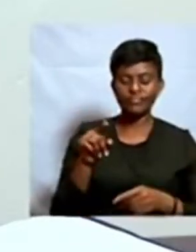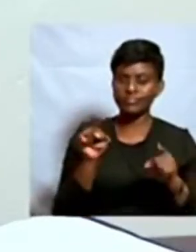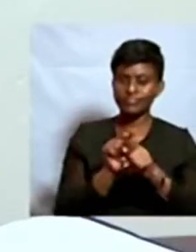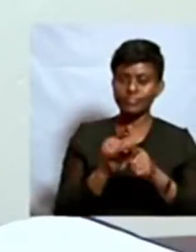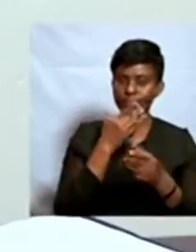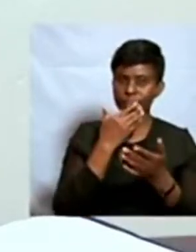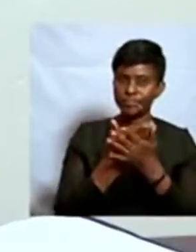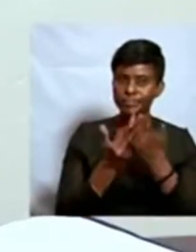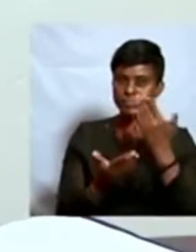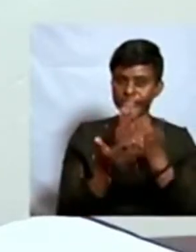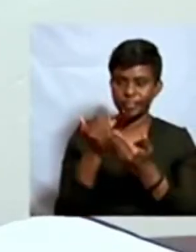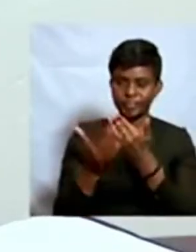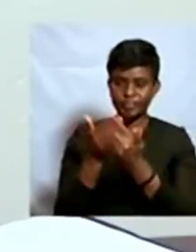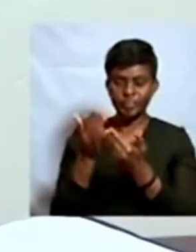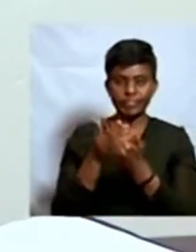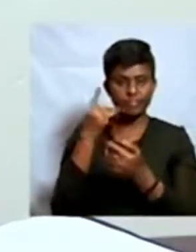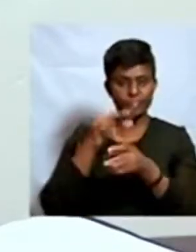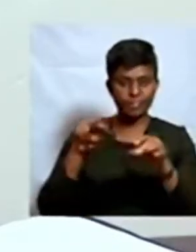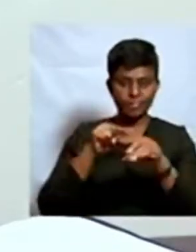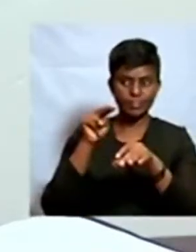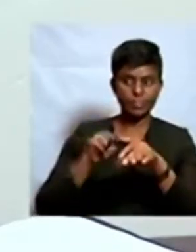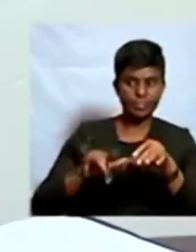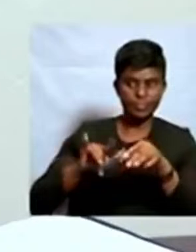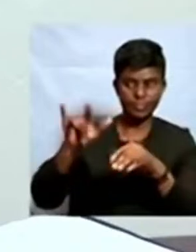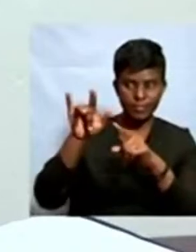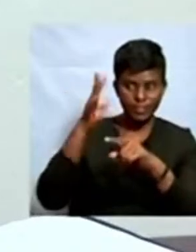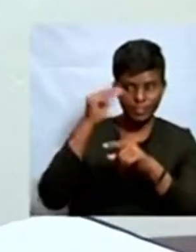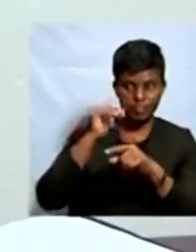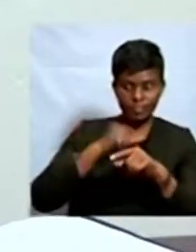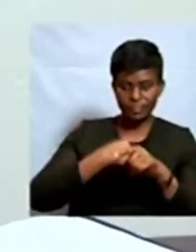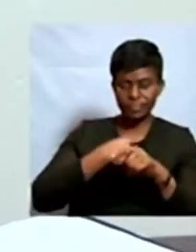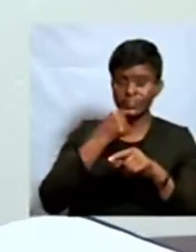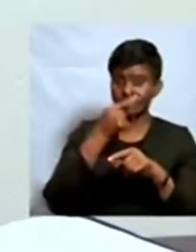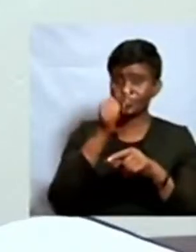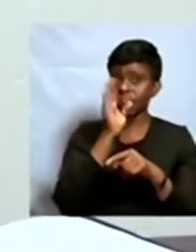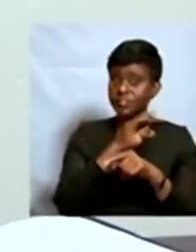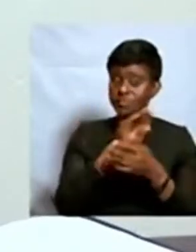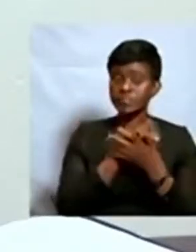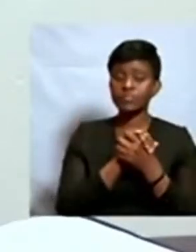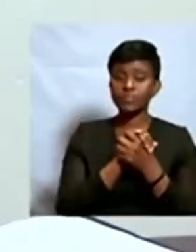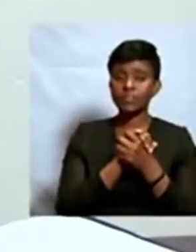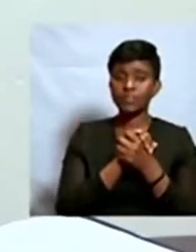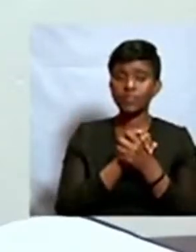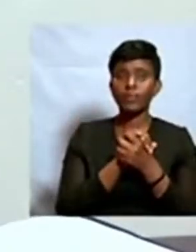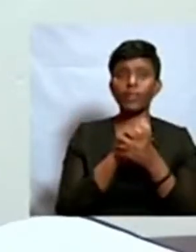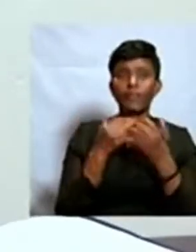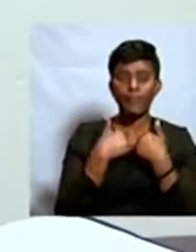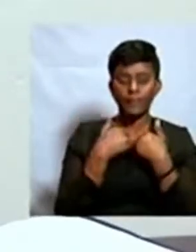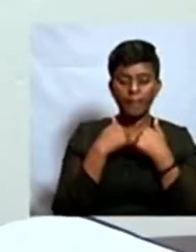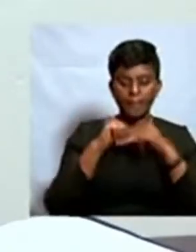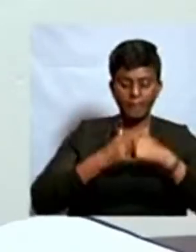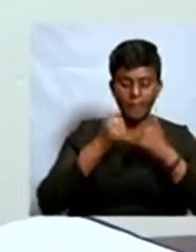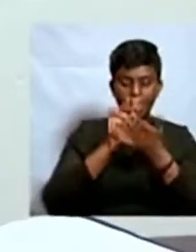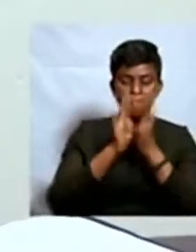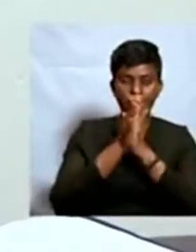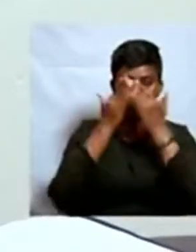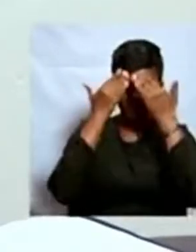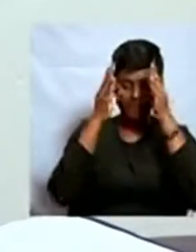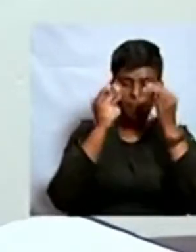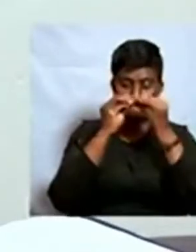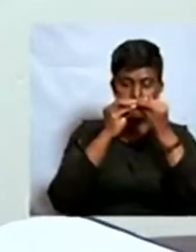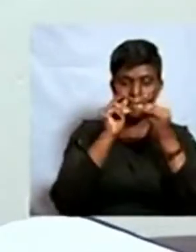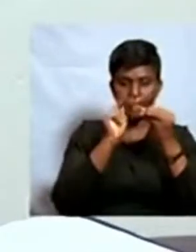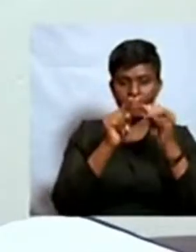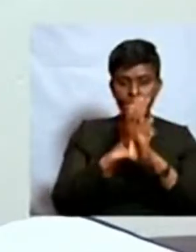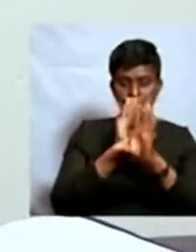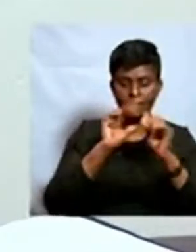preferential treatment for the national carrier. And that is why I was saying we have to realize as Zambians that this